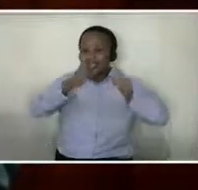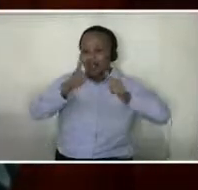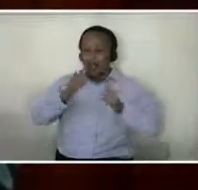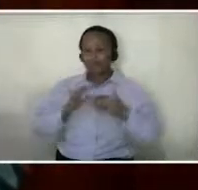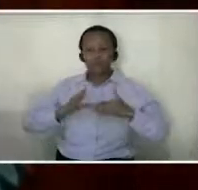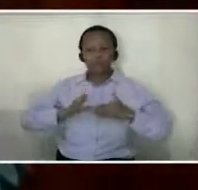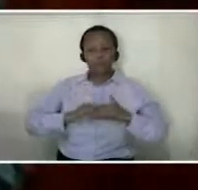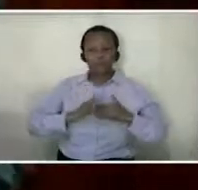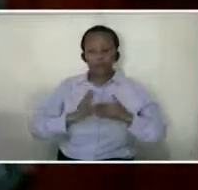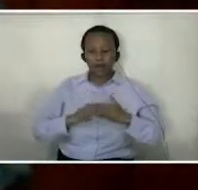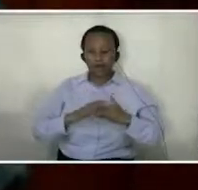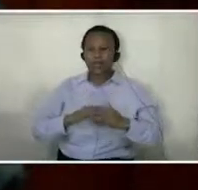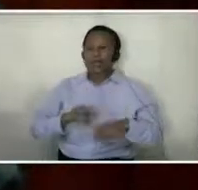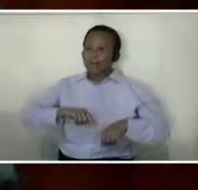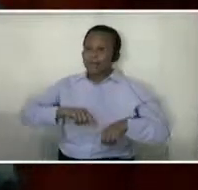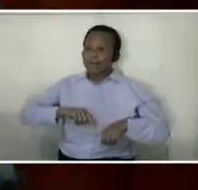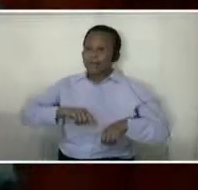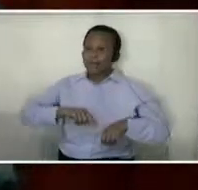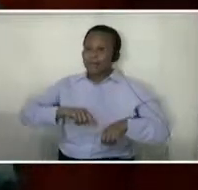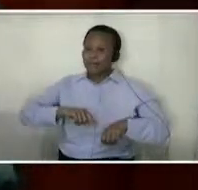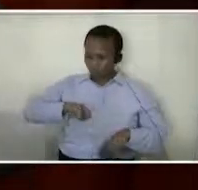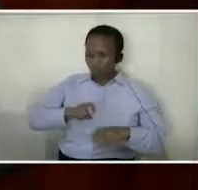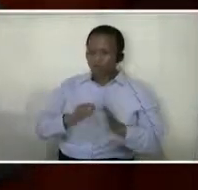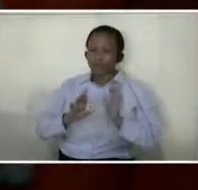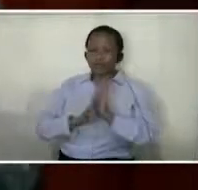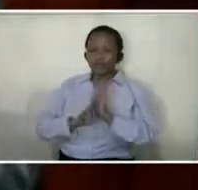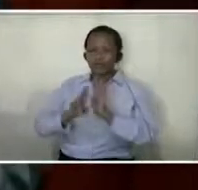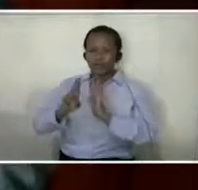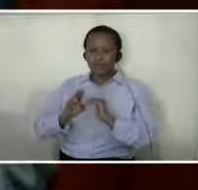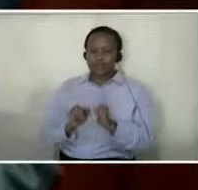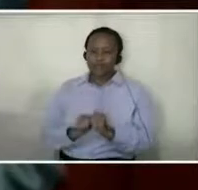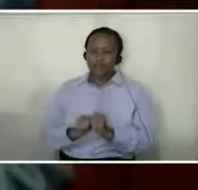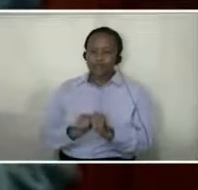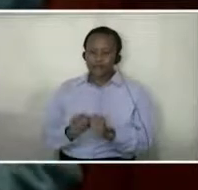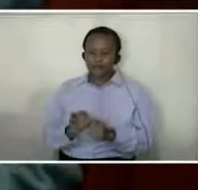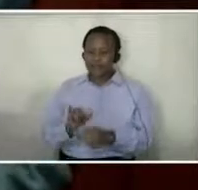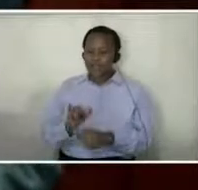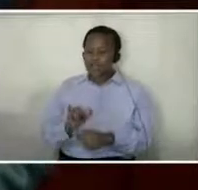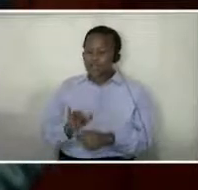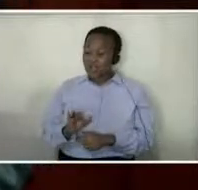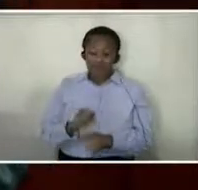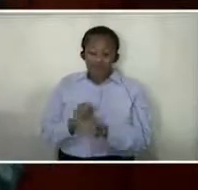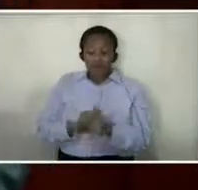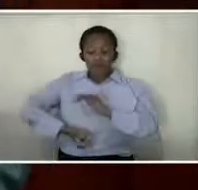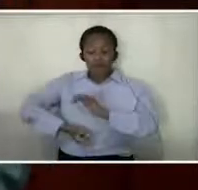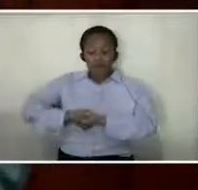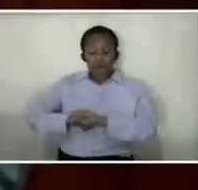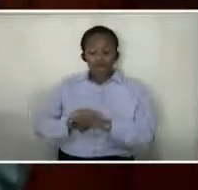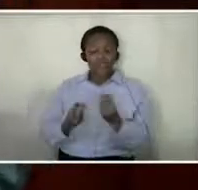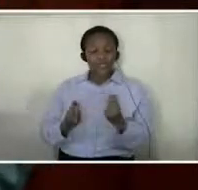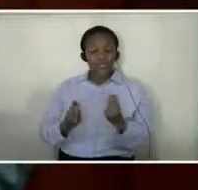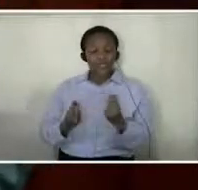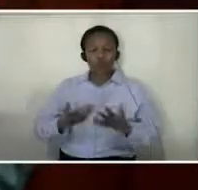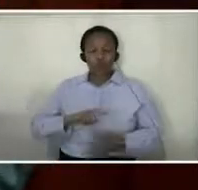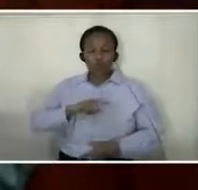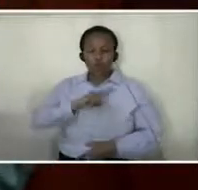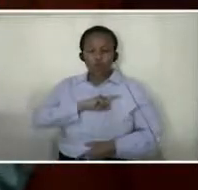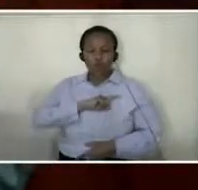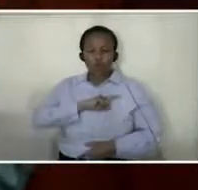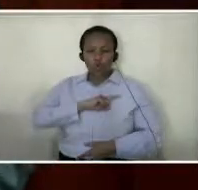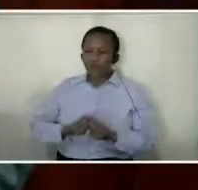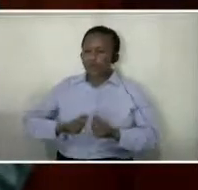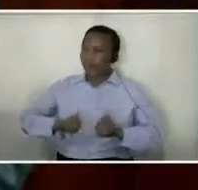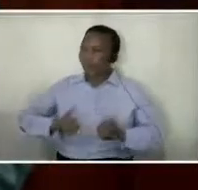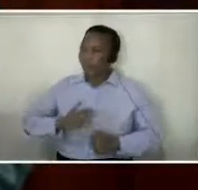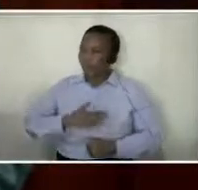while deserving to be represented. Whilst one is not raising this to undo healed wounds, but